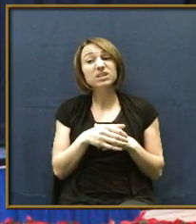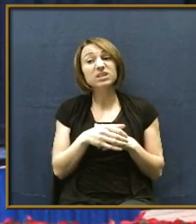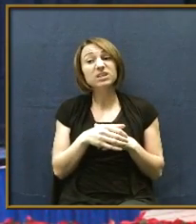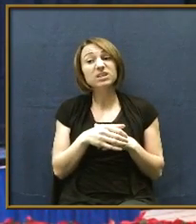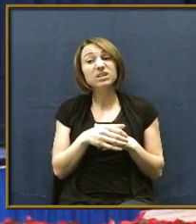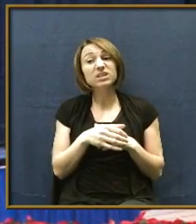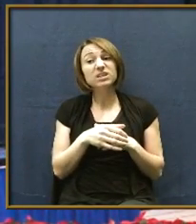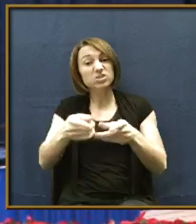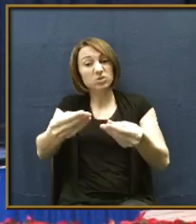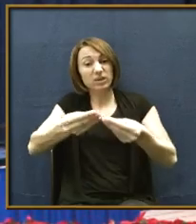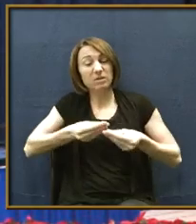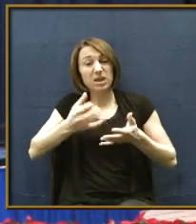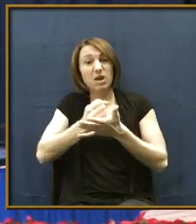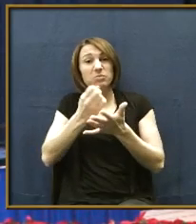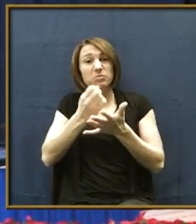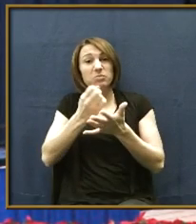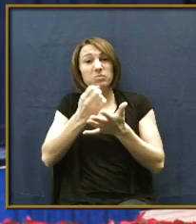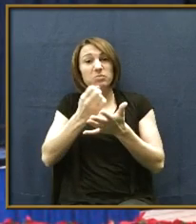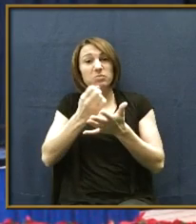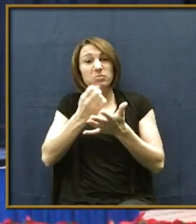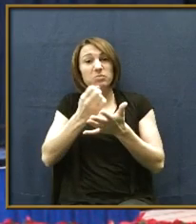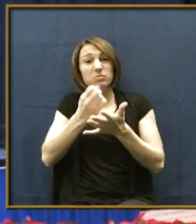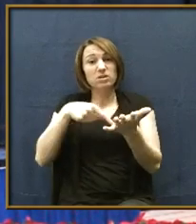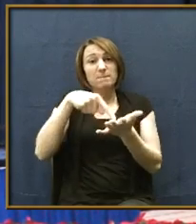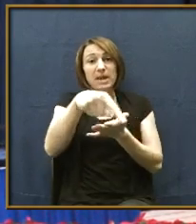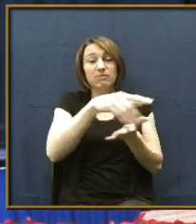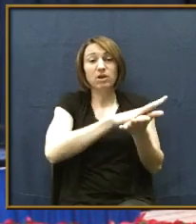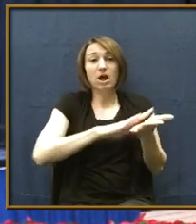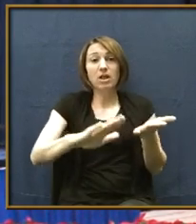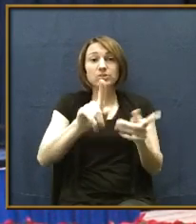taught about people.